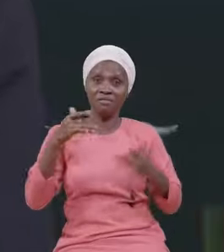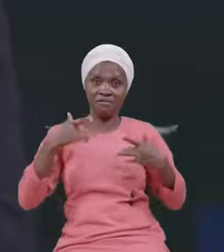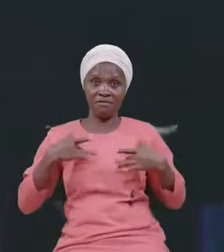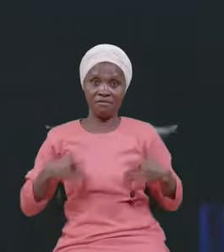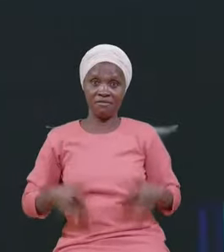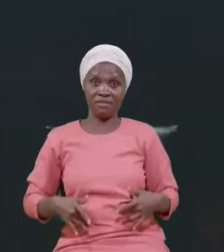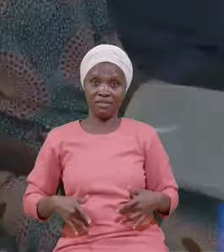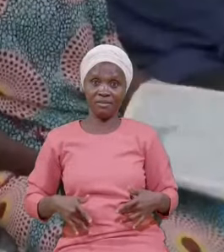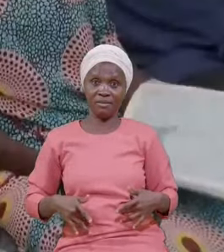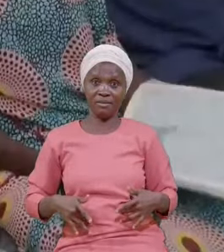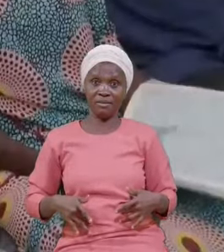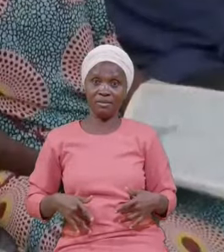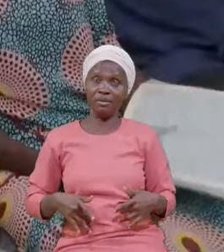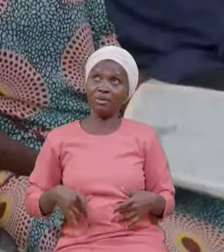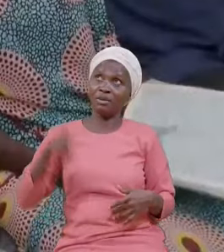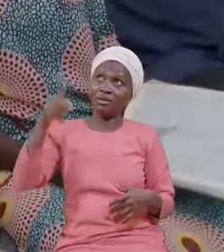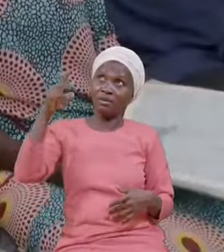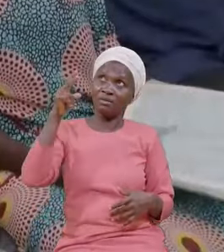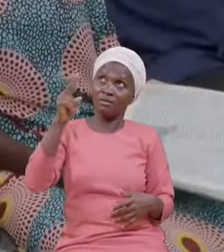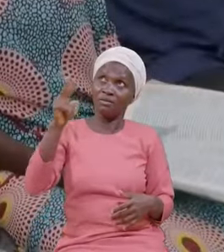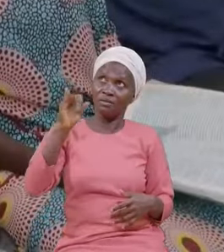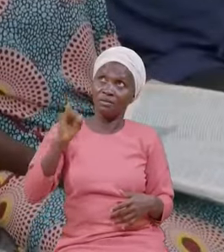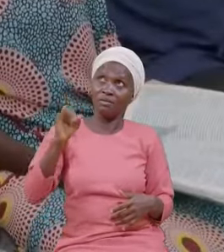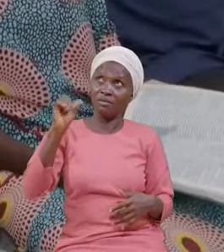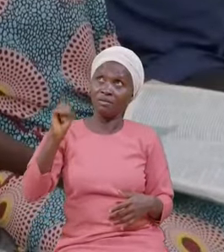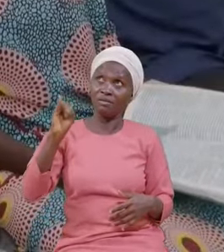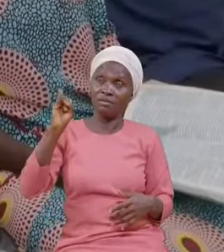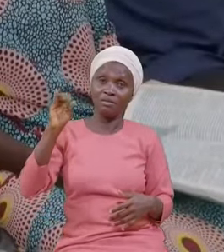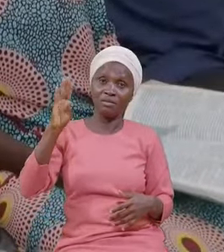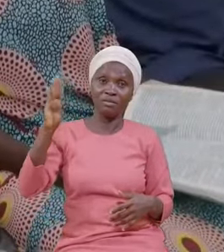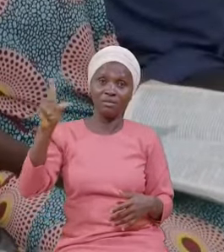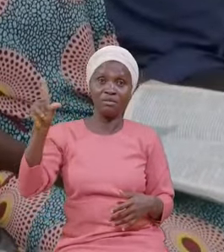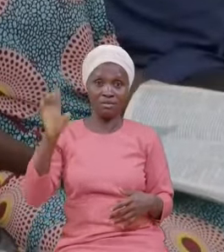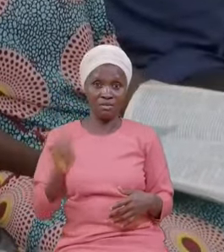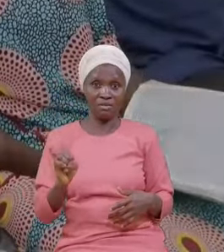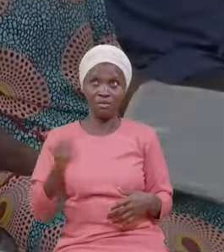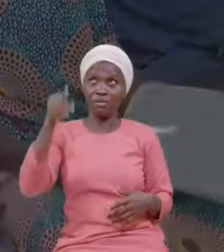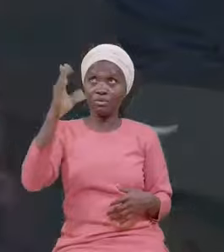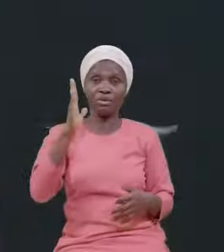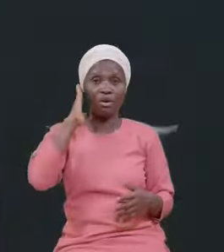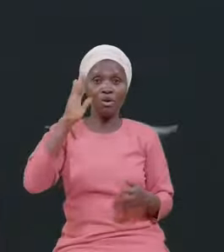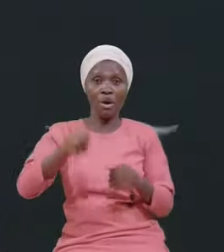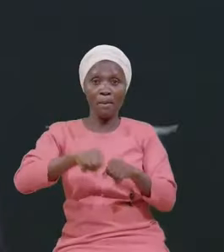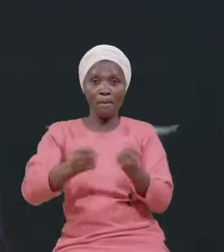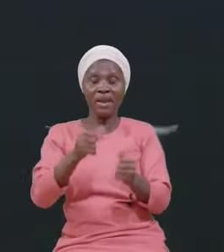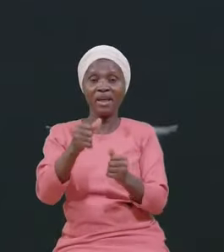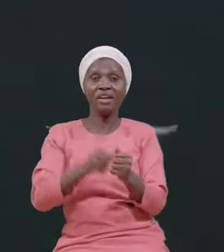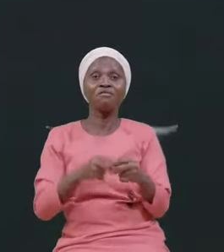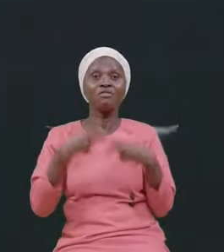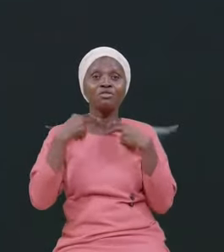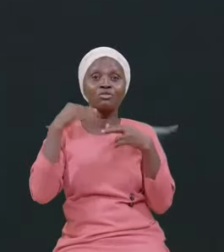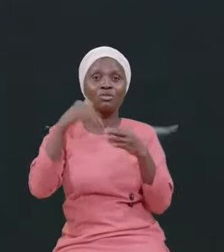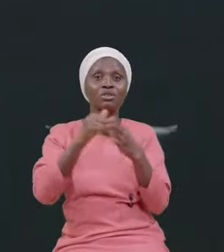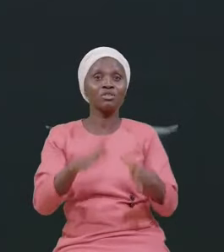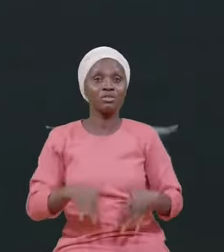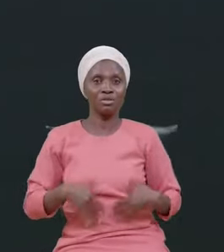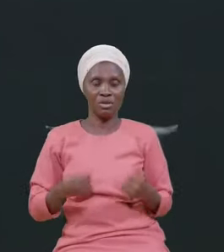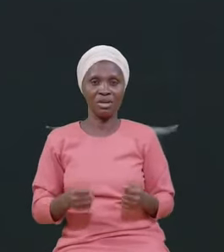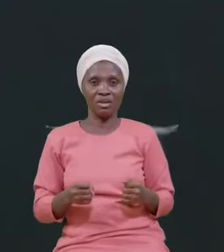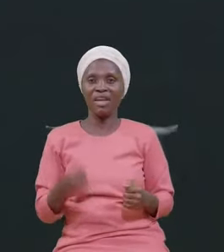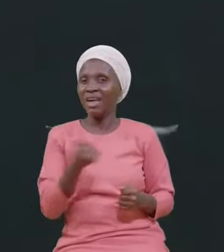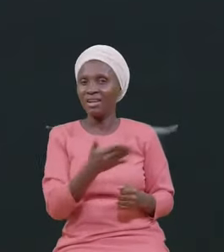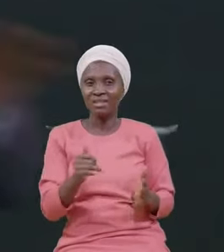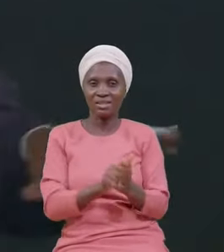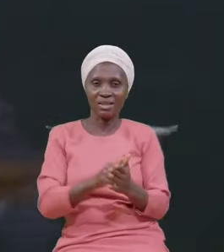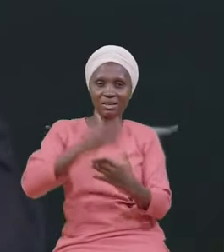yoke in your life and everything that stands in your way to doing what God wants you to do the